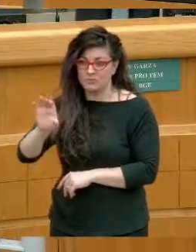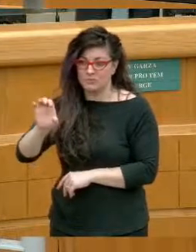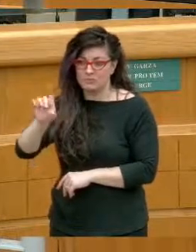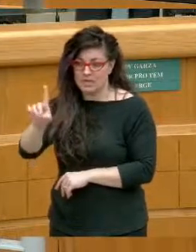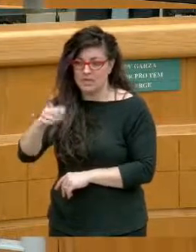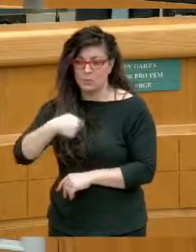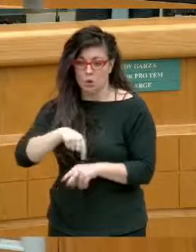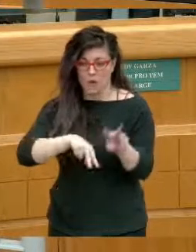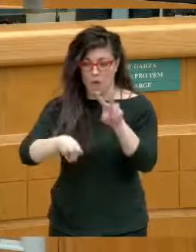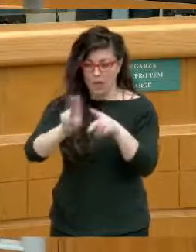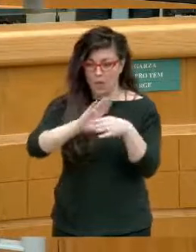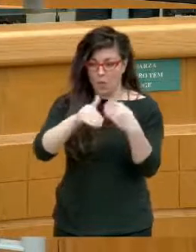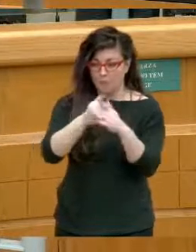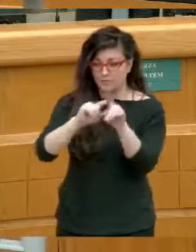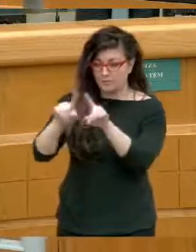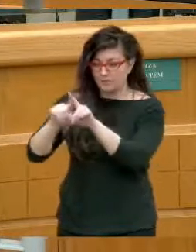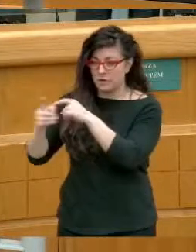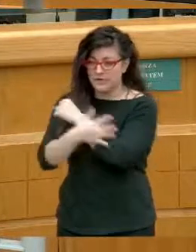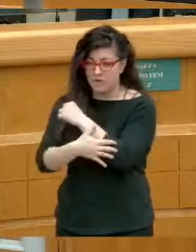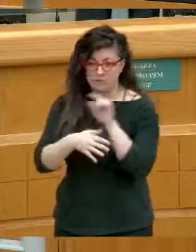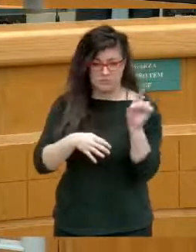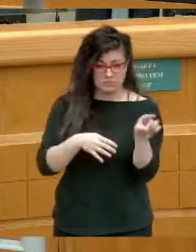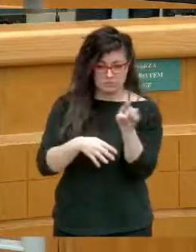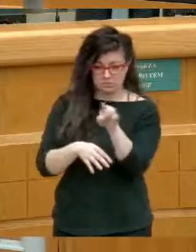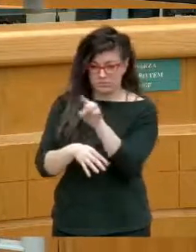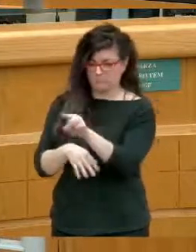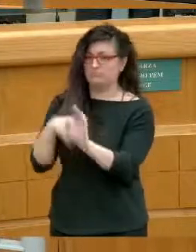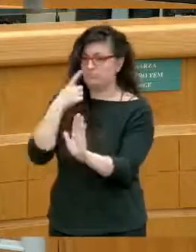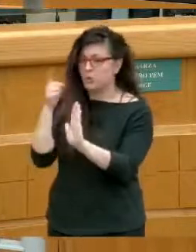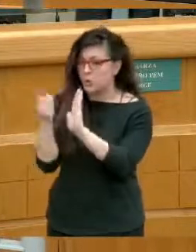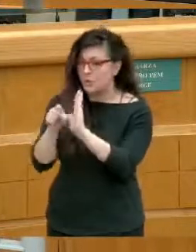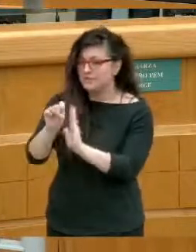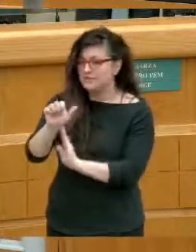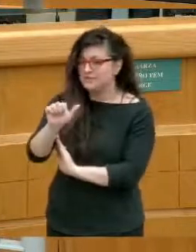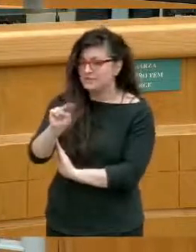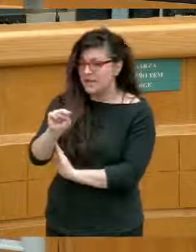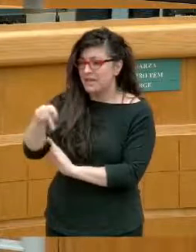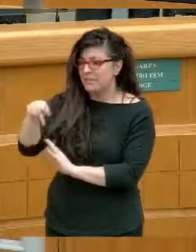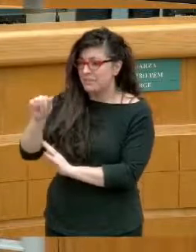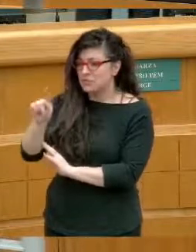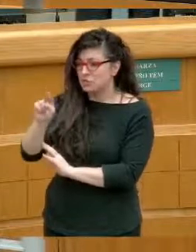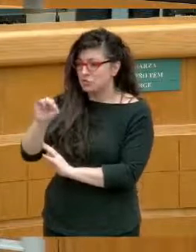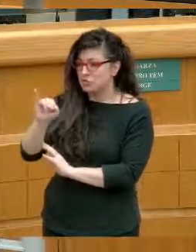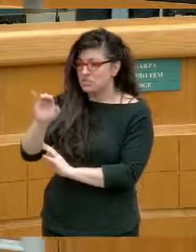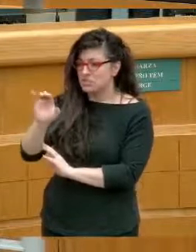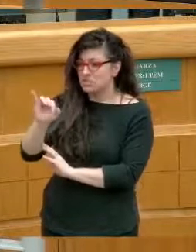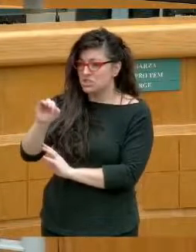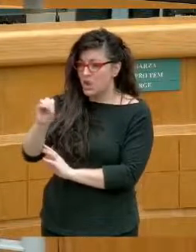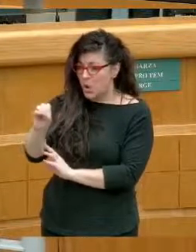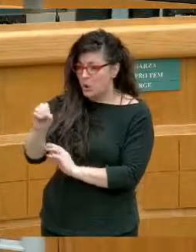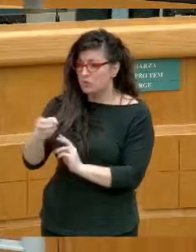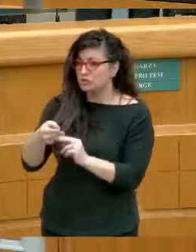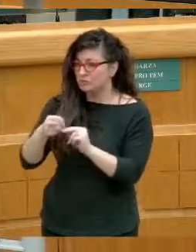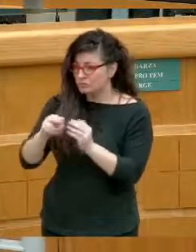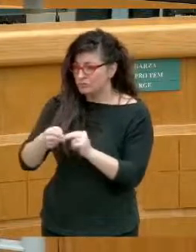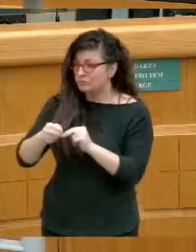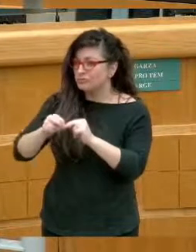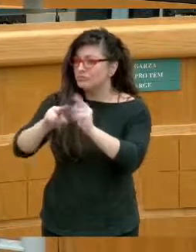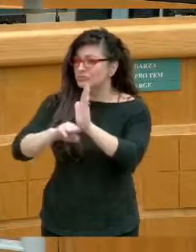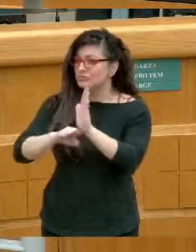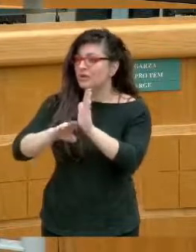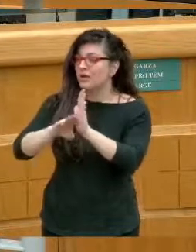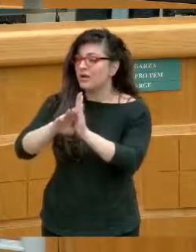San Patricio started behaving differently, maybe as early as the first few cases we were able to start to detect